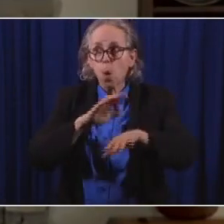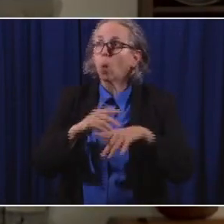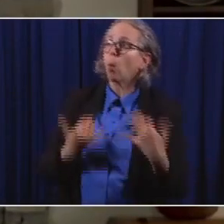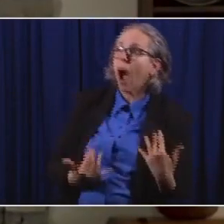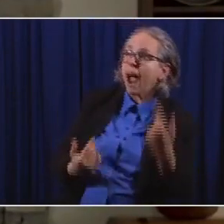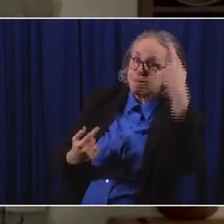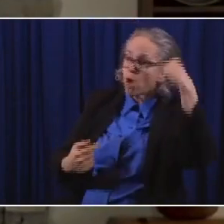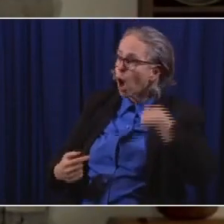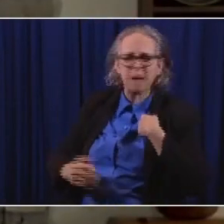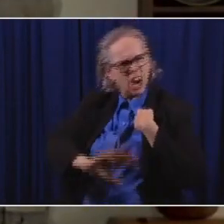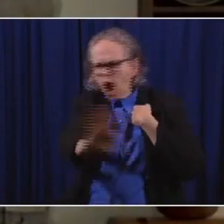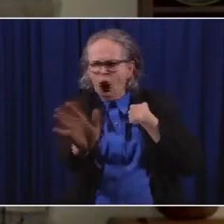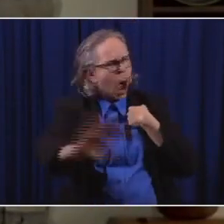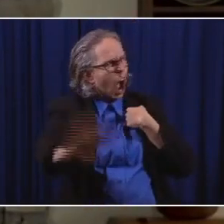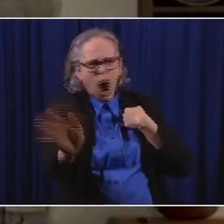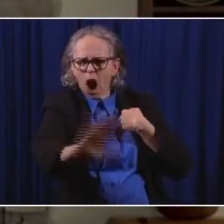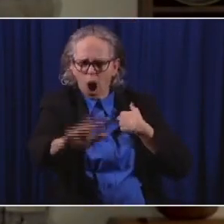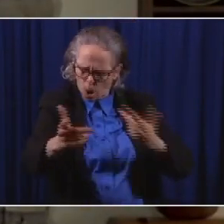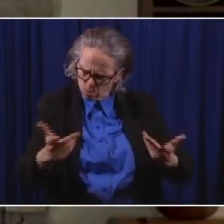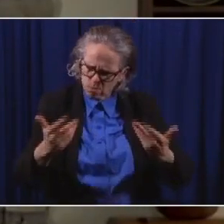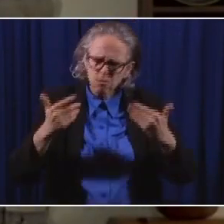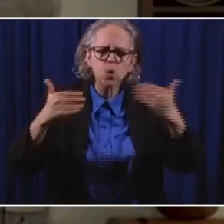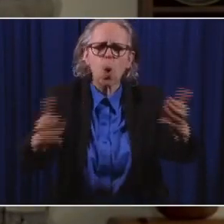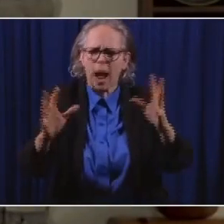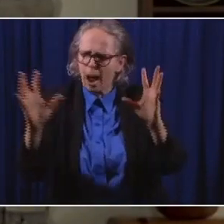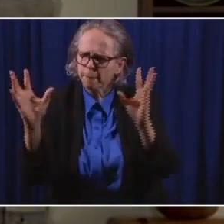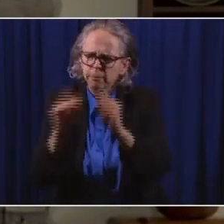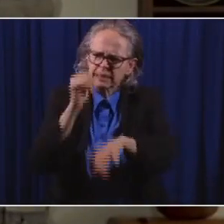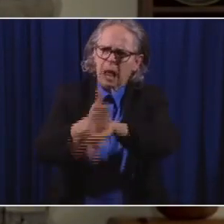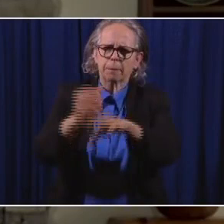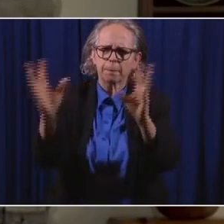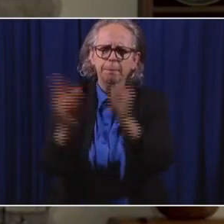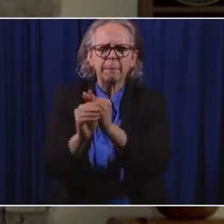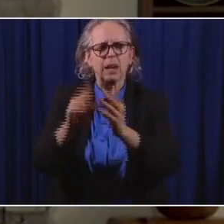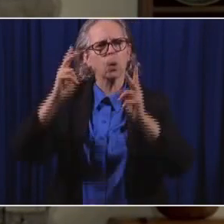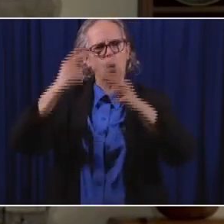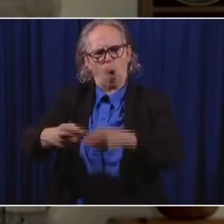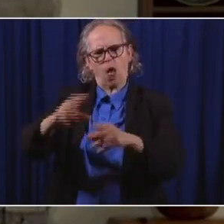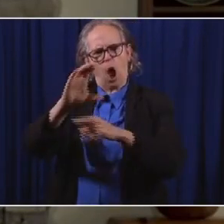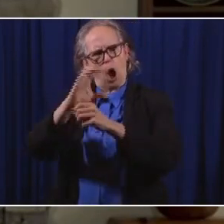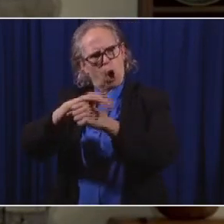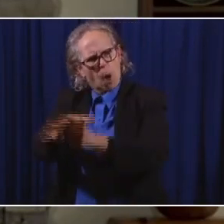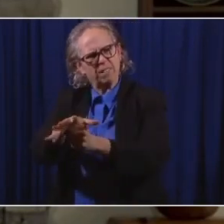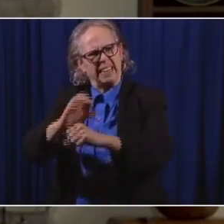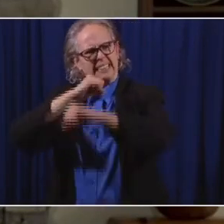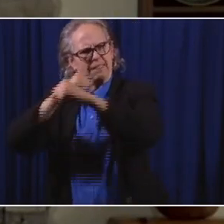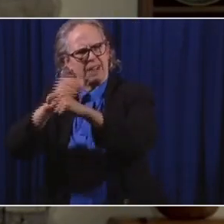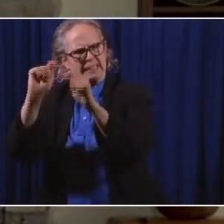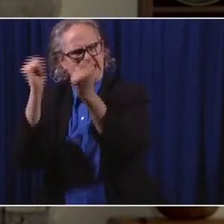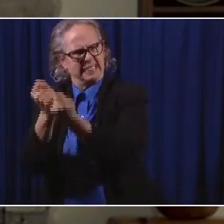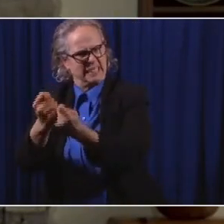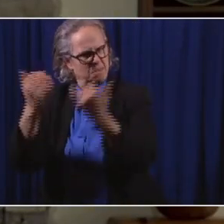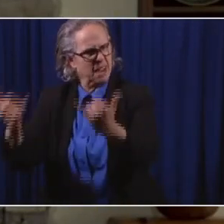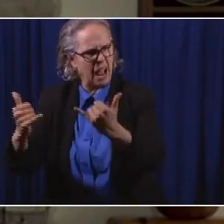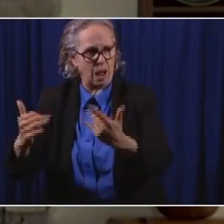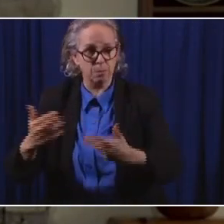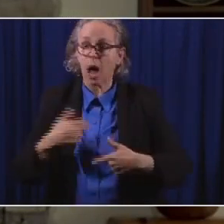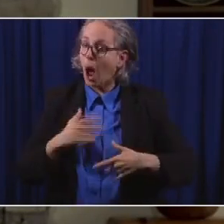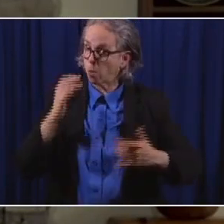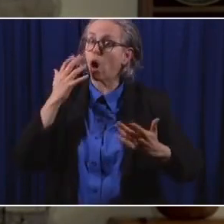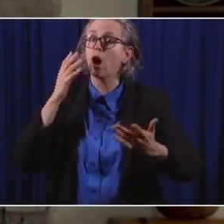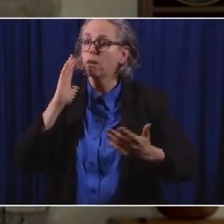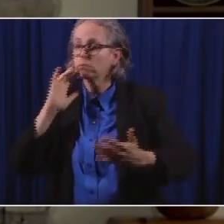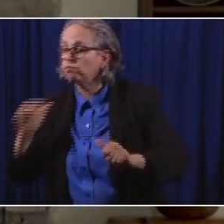call. It will take a few days, of course, for us to get through all 88 counties. But we ask people to go ahead, schedule your own